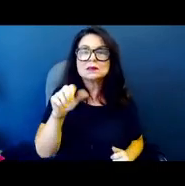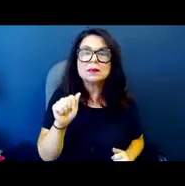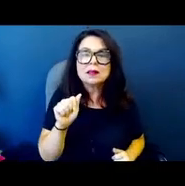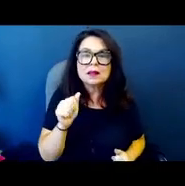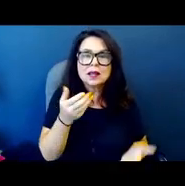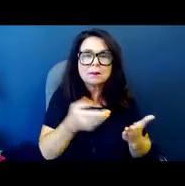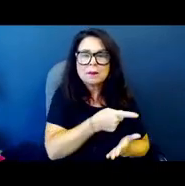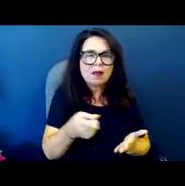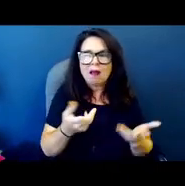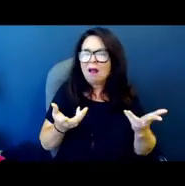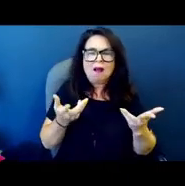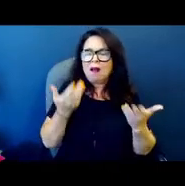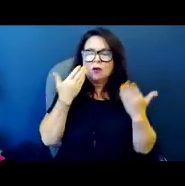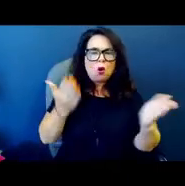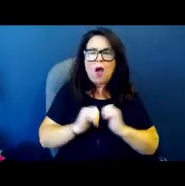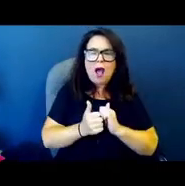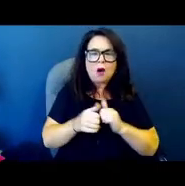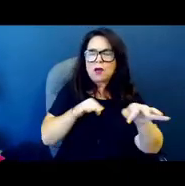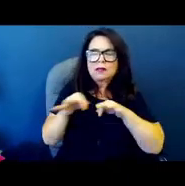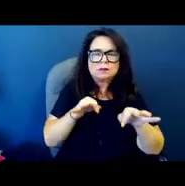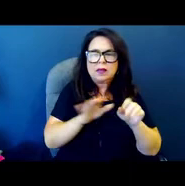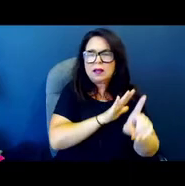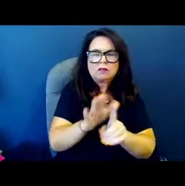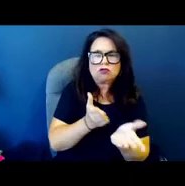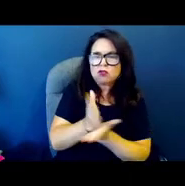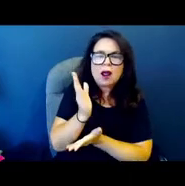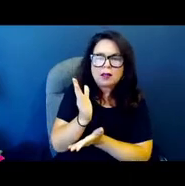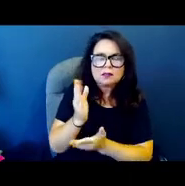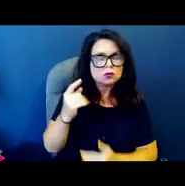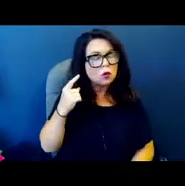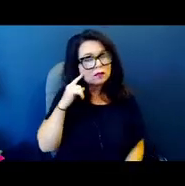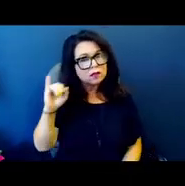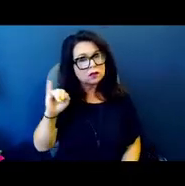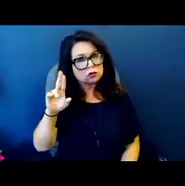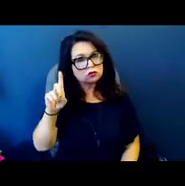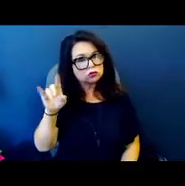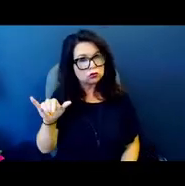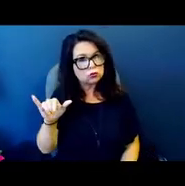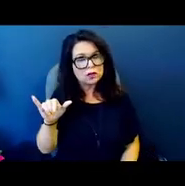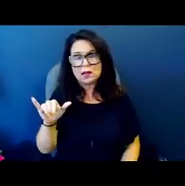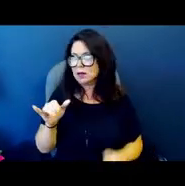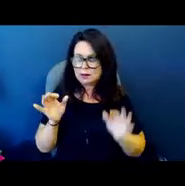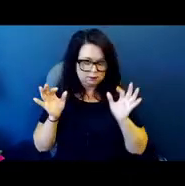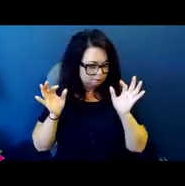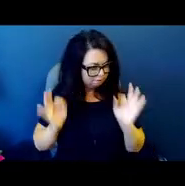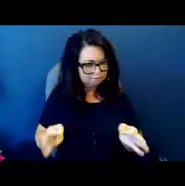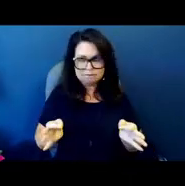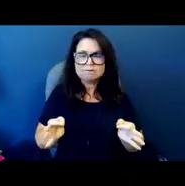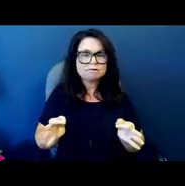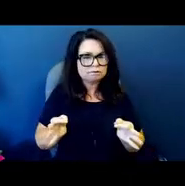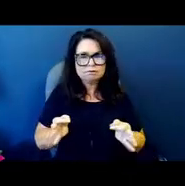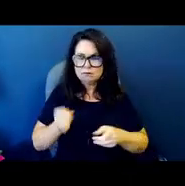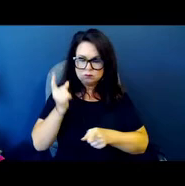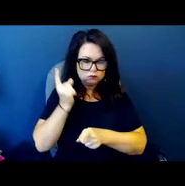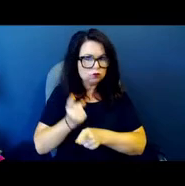their rights that the ADA covers. So I think Judy was absolutely correct when she pointed